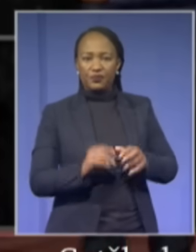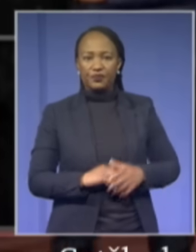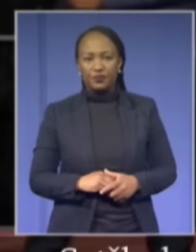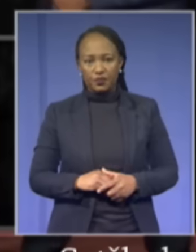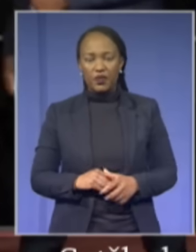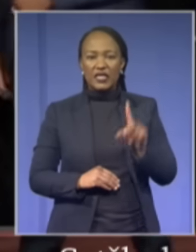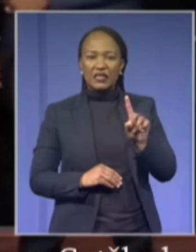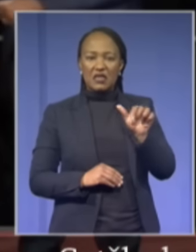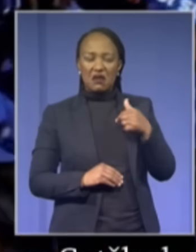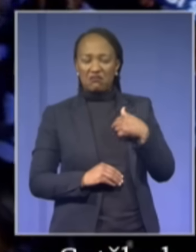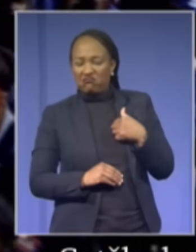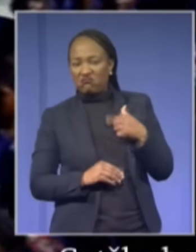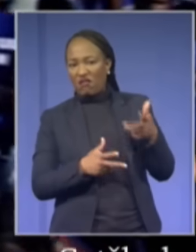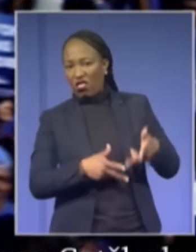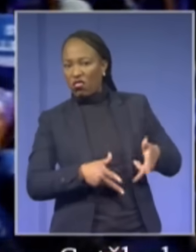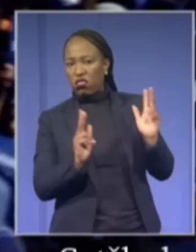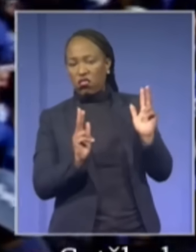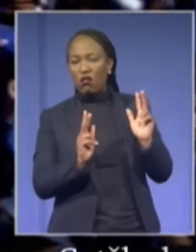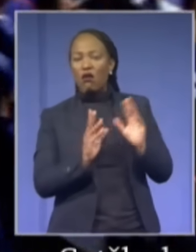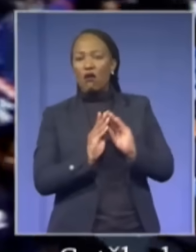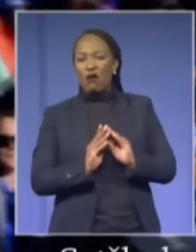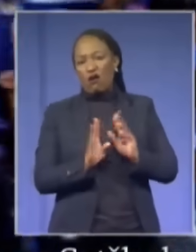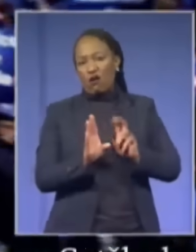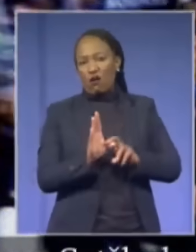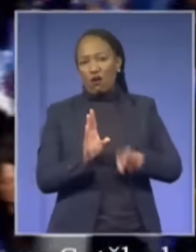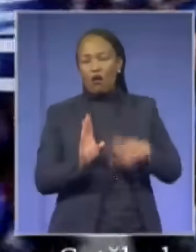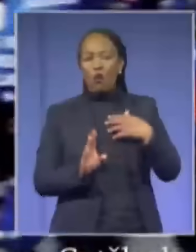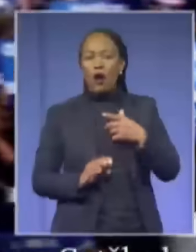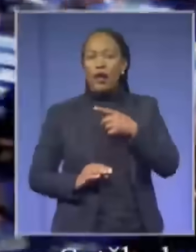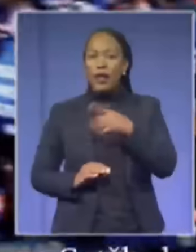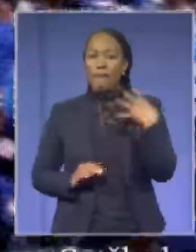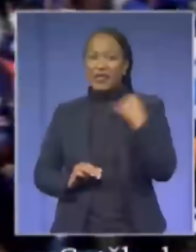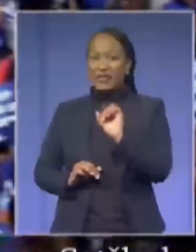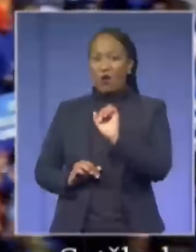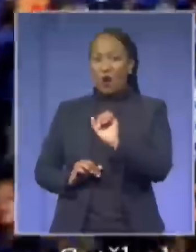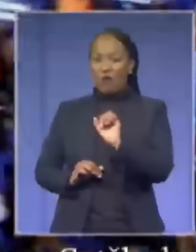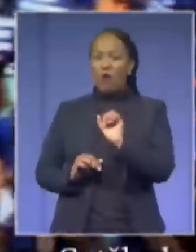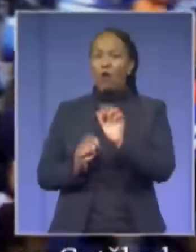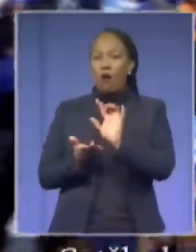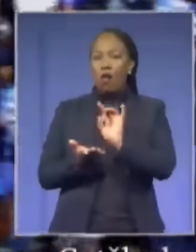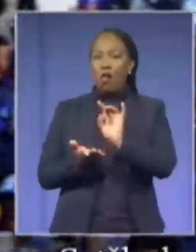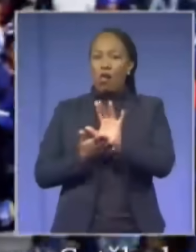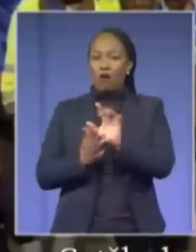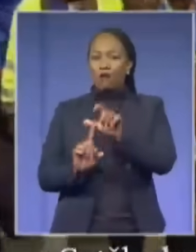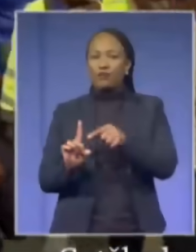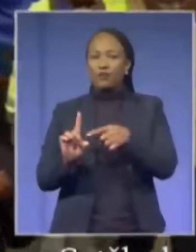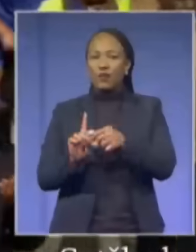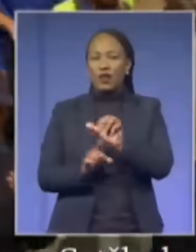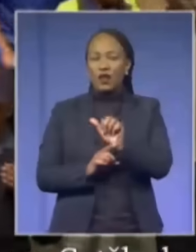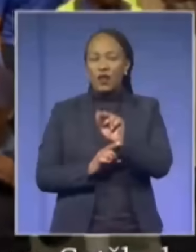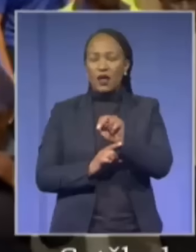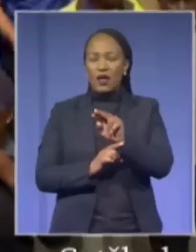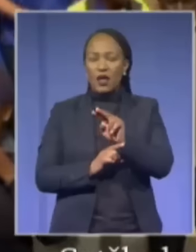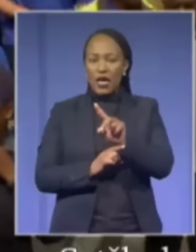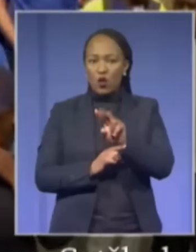DA ngala poledišano ya bosetšhaba go latela go rakwa ga motlatšatona wa kgwebo industry le phadišano Andrew Whitfield mola ANC e phetolela ka gore